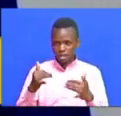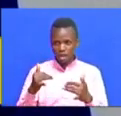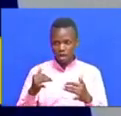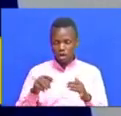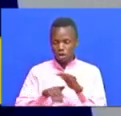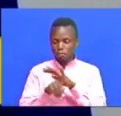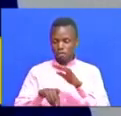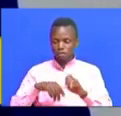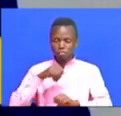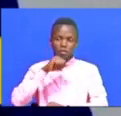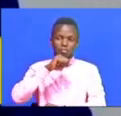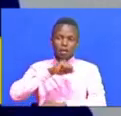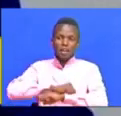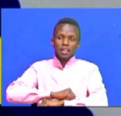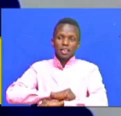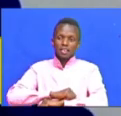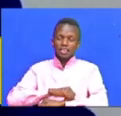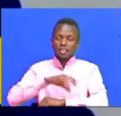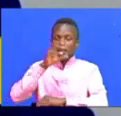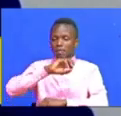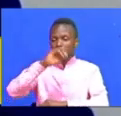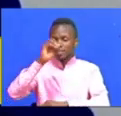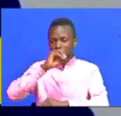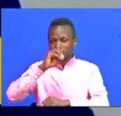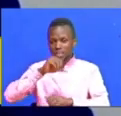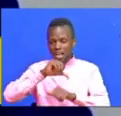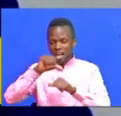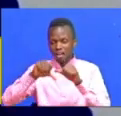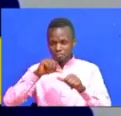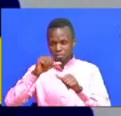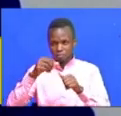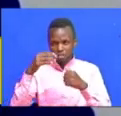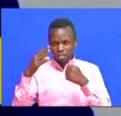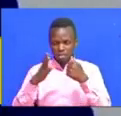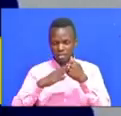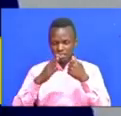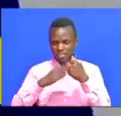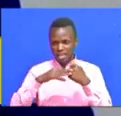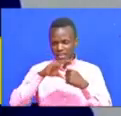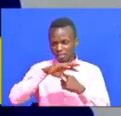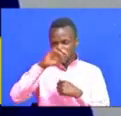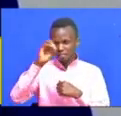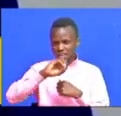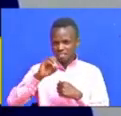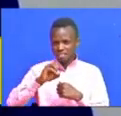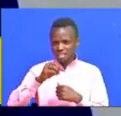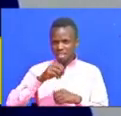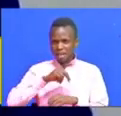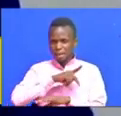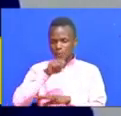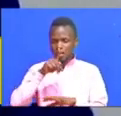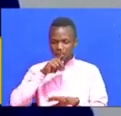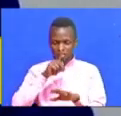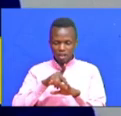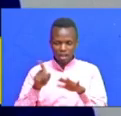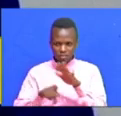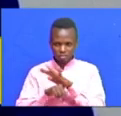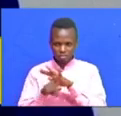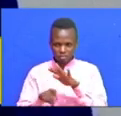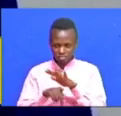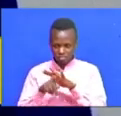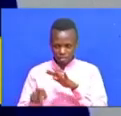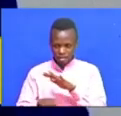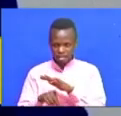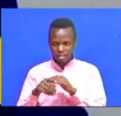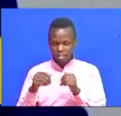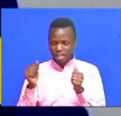pre-primary retention rate is around 99%. Primary stands at 90%. And